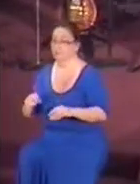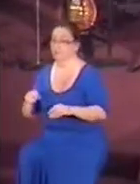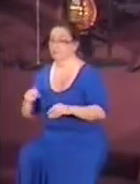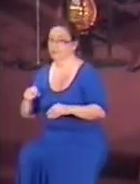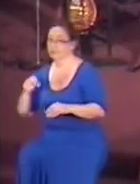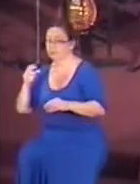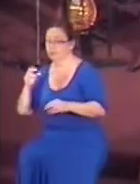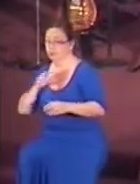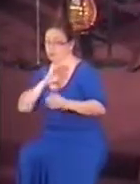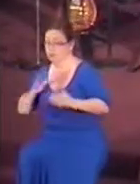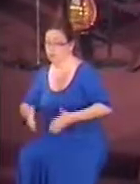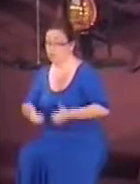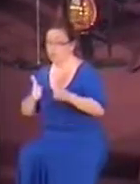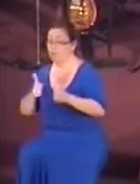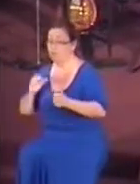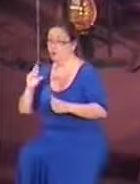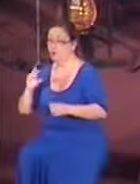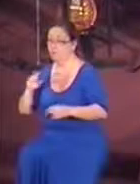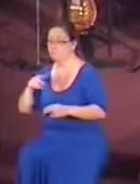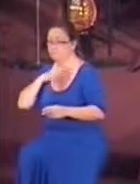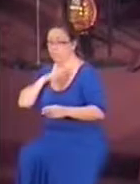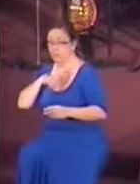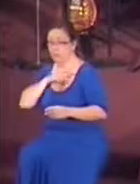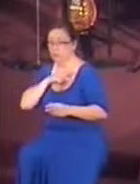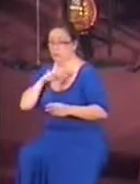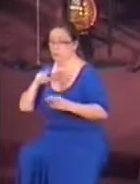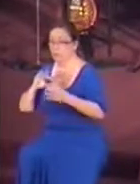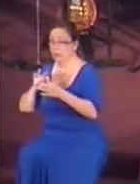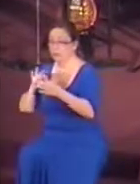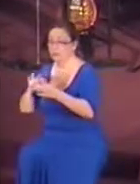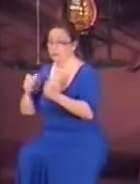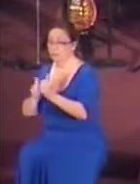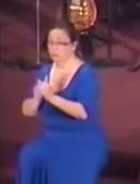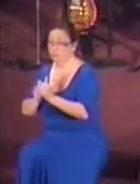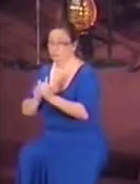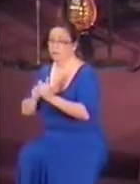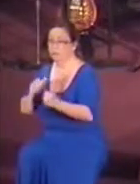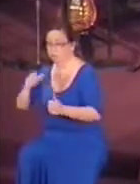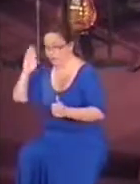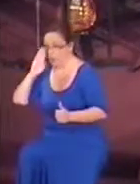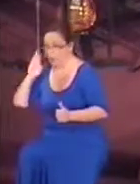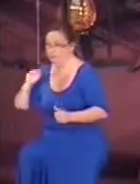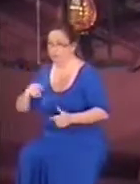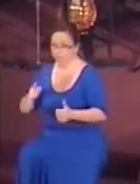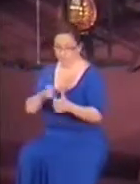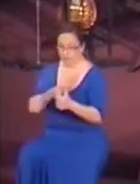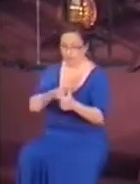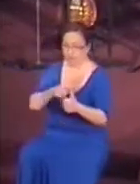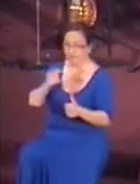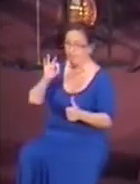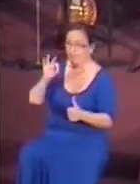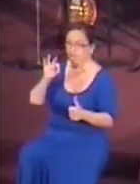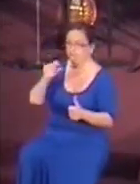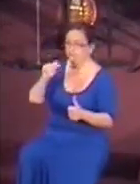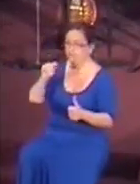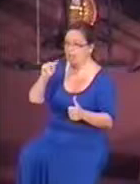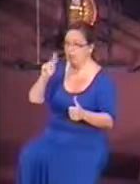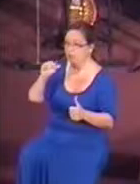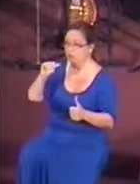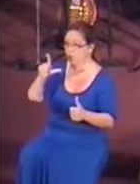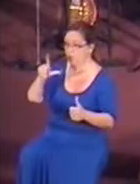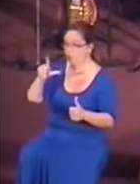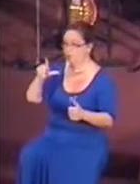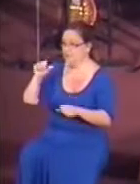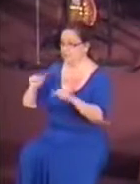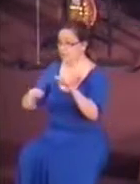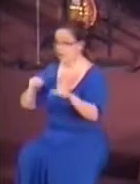personal relationship with them. And so there are two types of doubts, right? The first one is a factual doubt. This is what we talk about when we